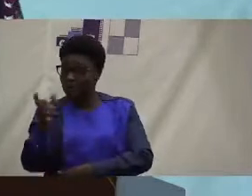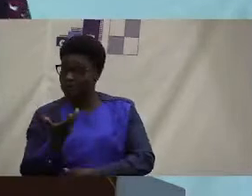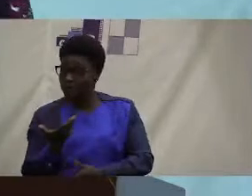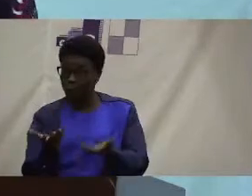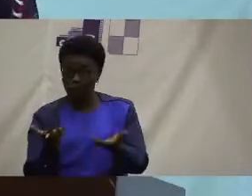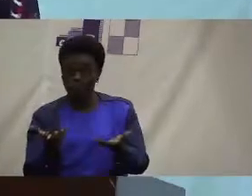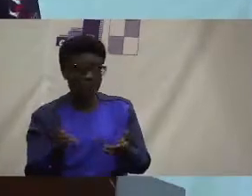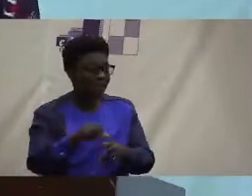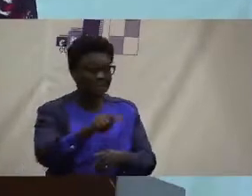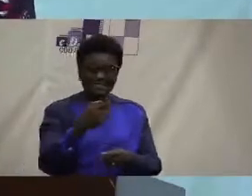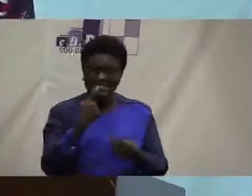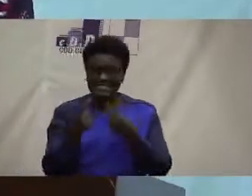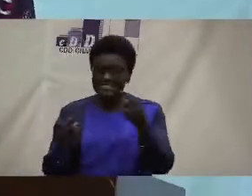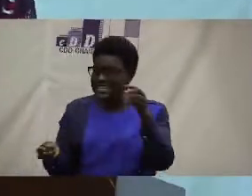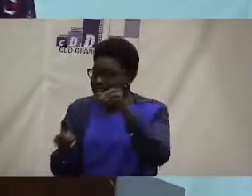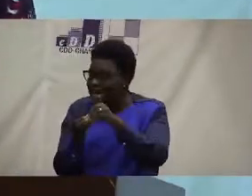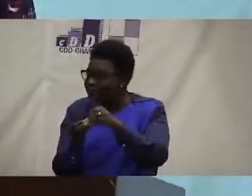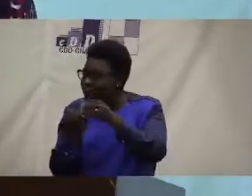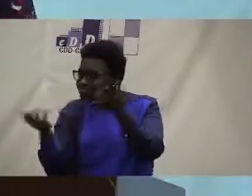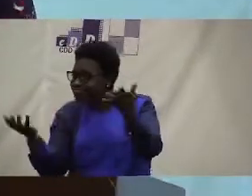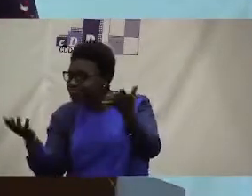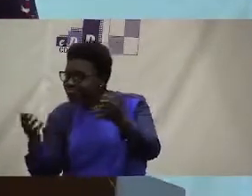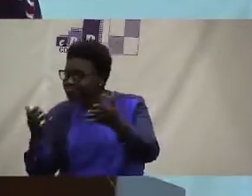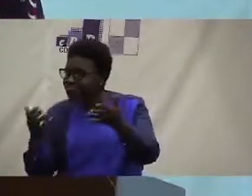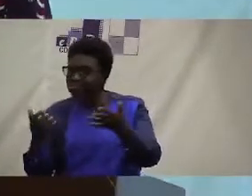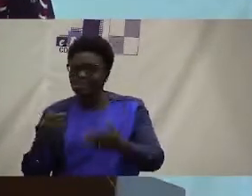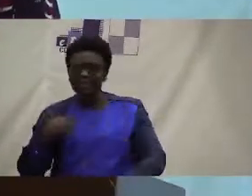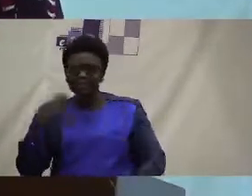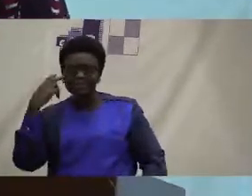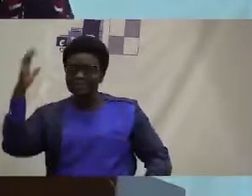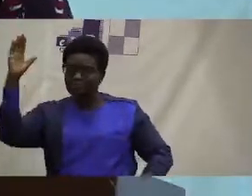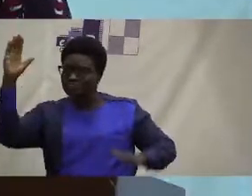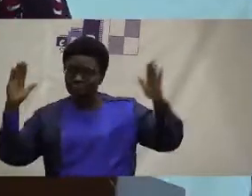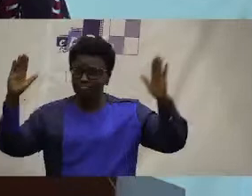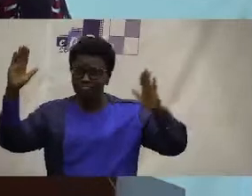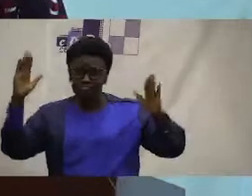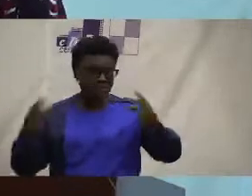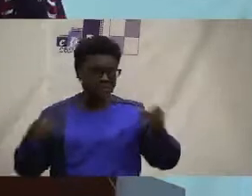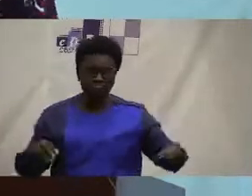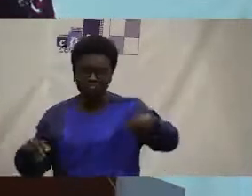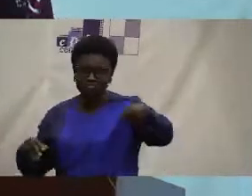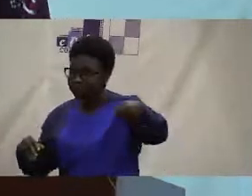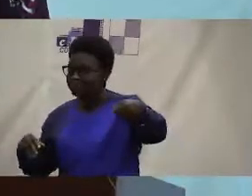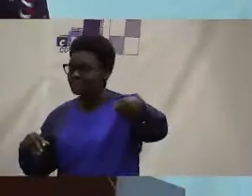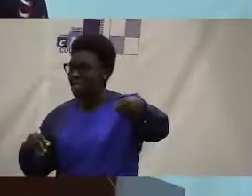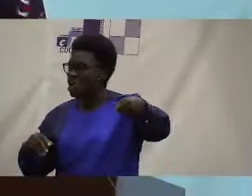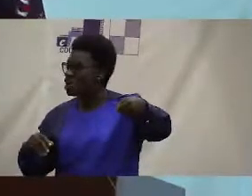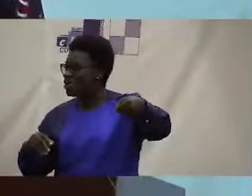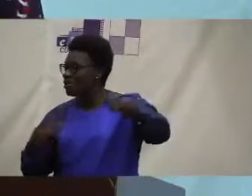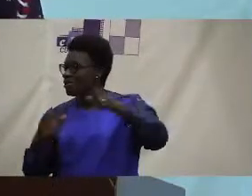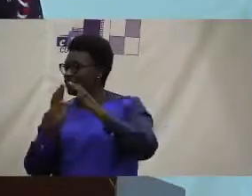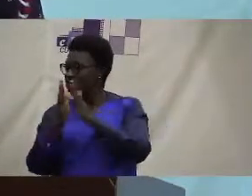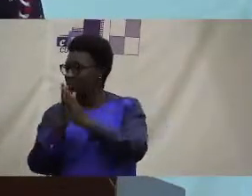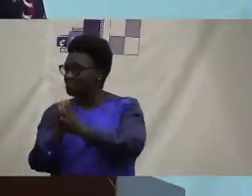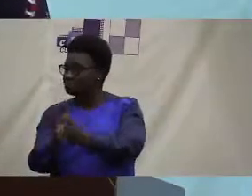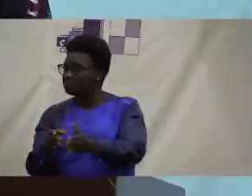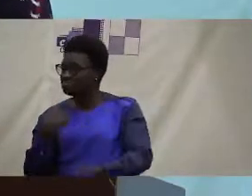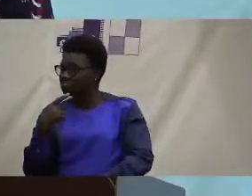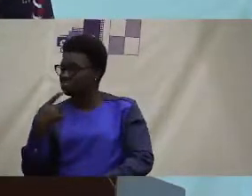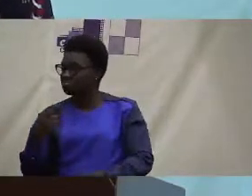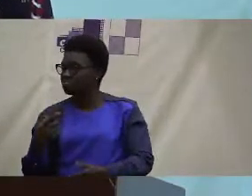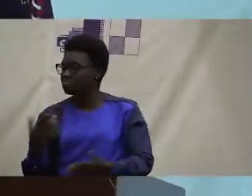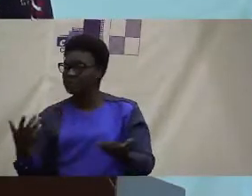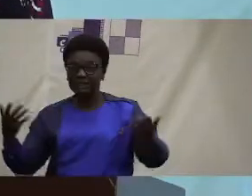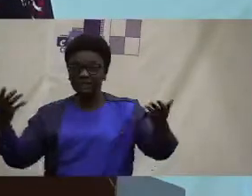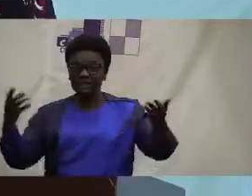to make any comments, additions, if I could see by hand quickly, the microphones are available, then we can take your comment. Do